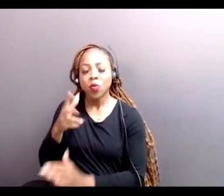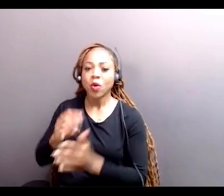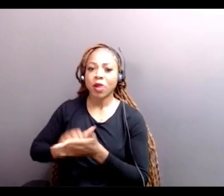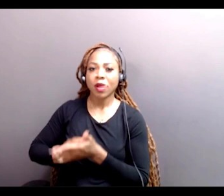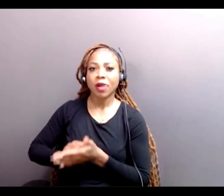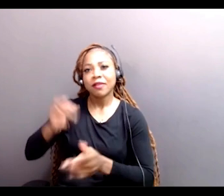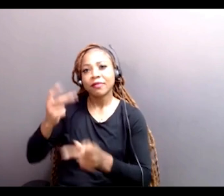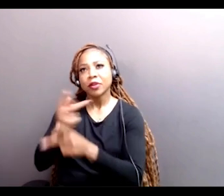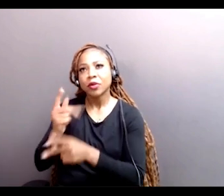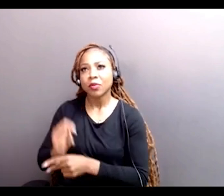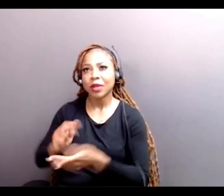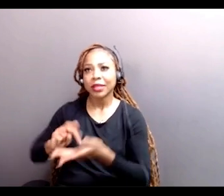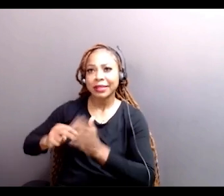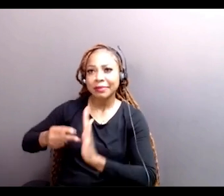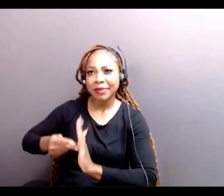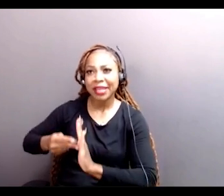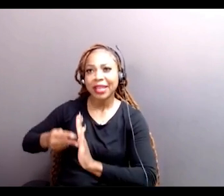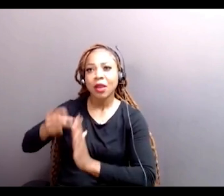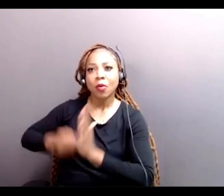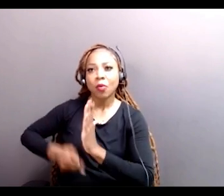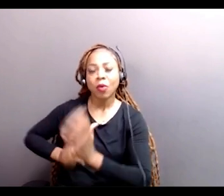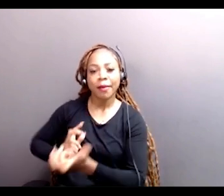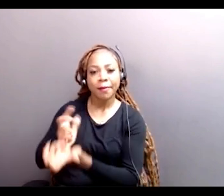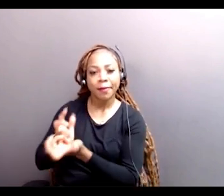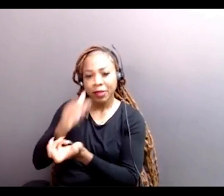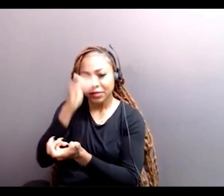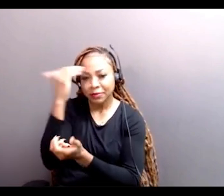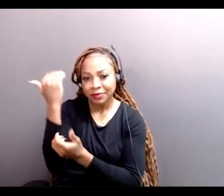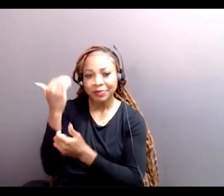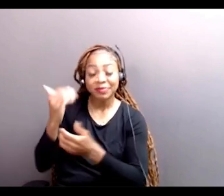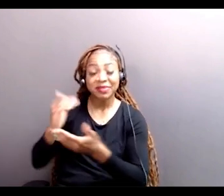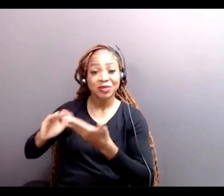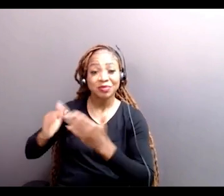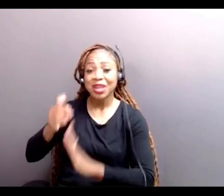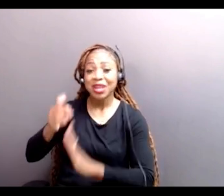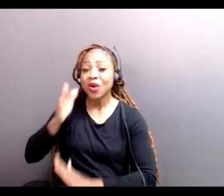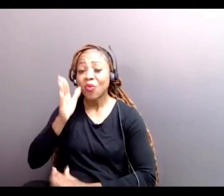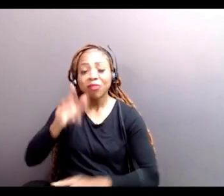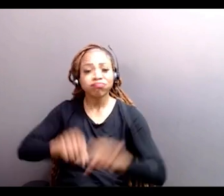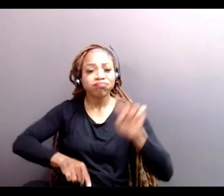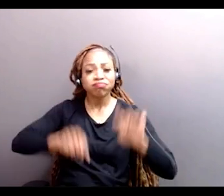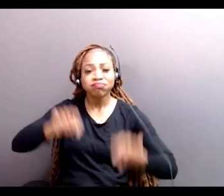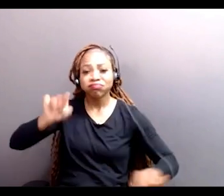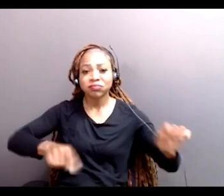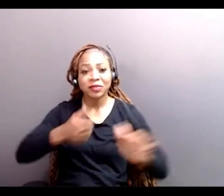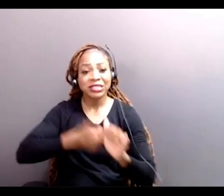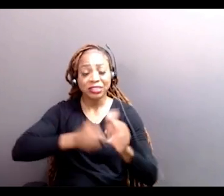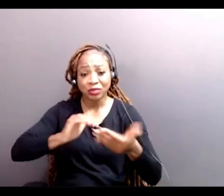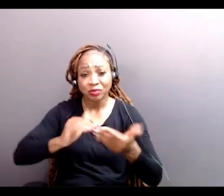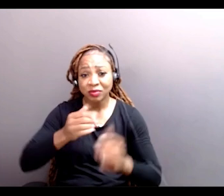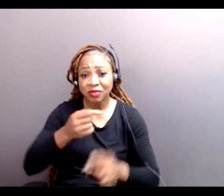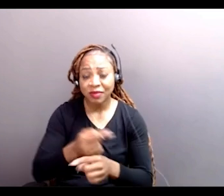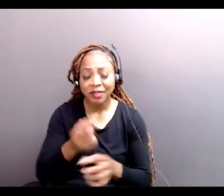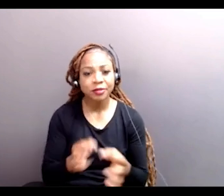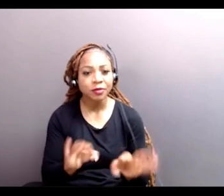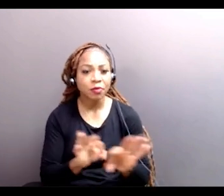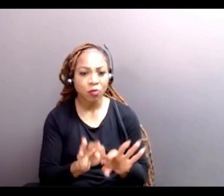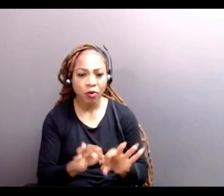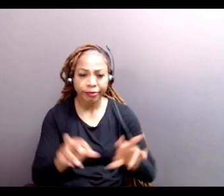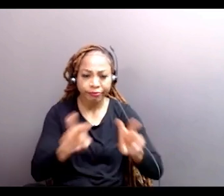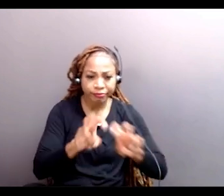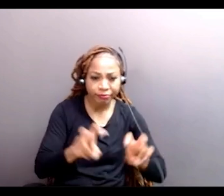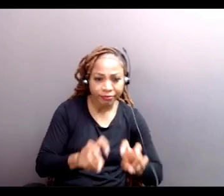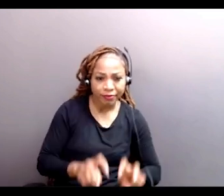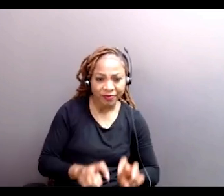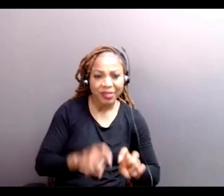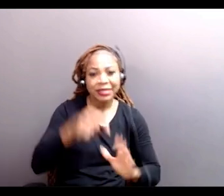on our own terms in ways which make sense for Black communities. And that may look different for different communities, right? And so really it's important to think through that